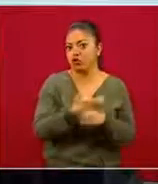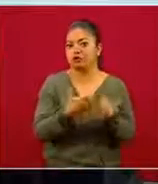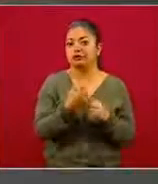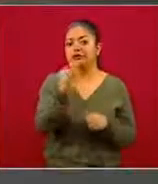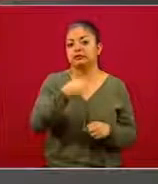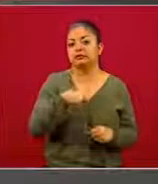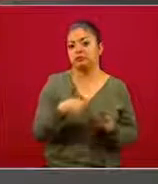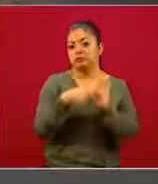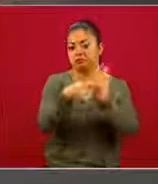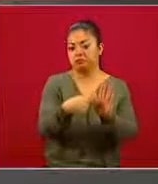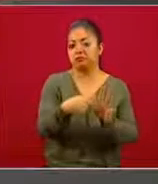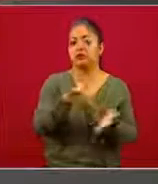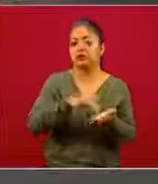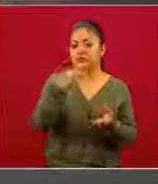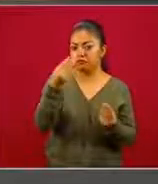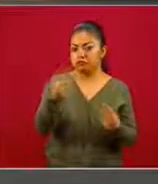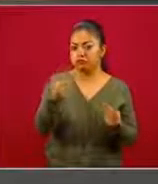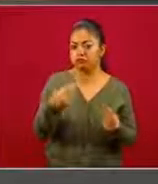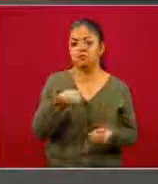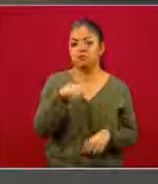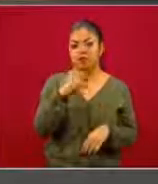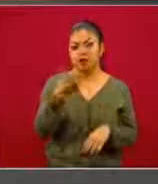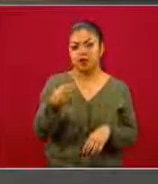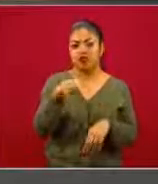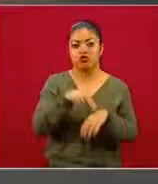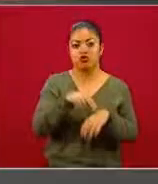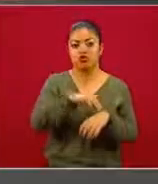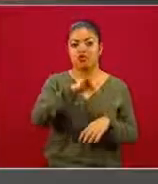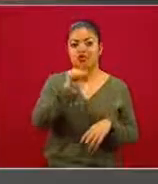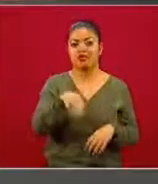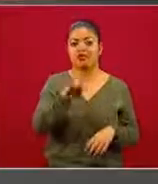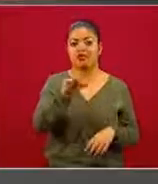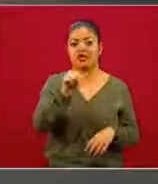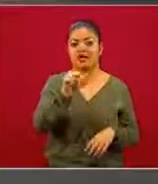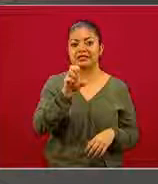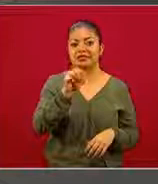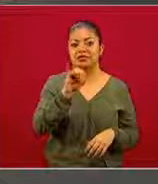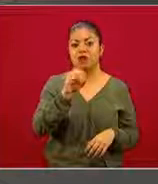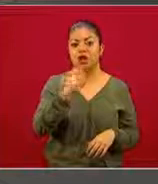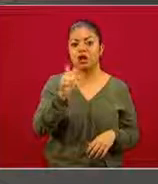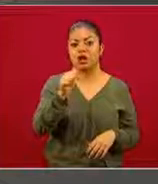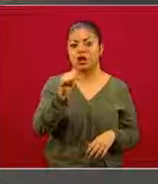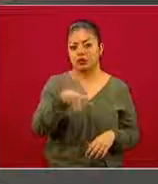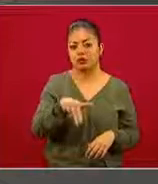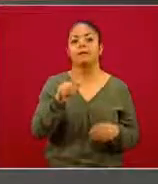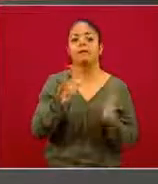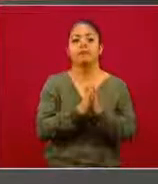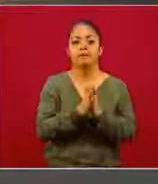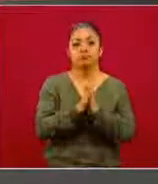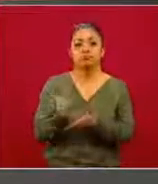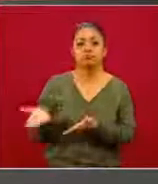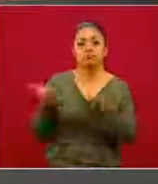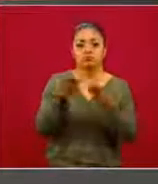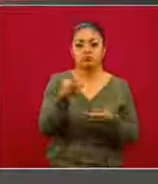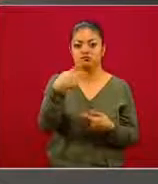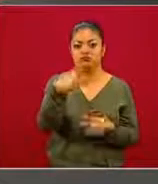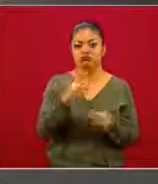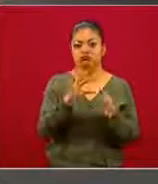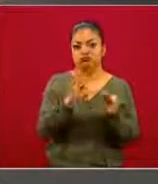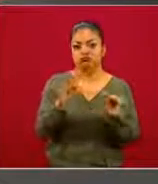them. This is my presentation. Thank you so much. I'd like to ask Dr. Juan Francisco now to take the